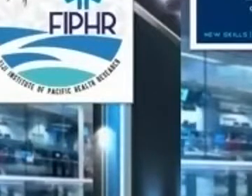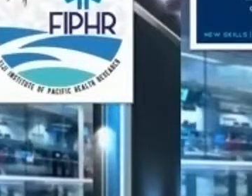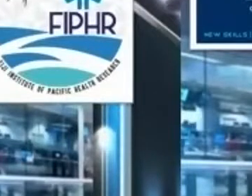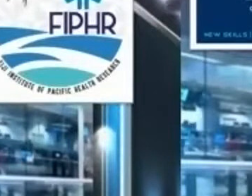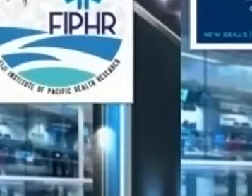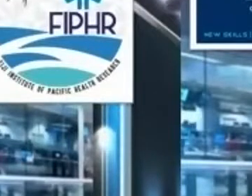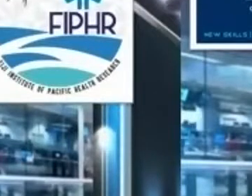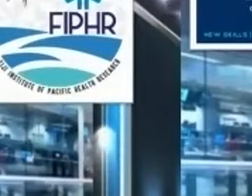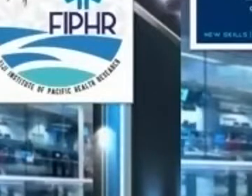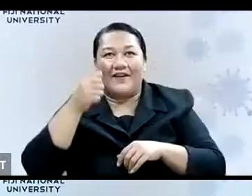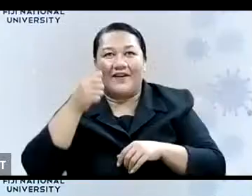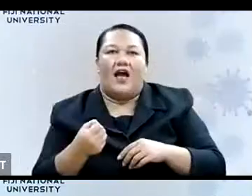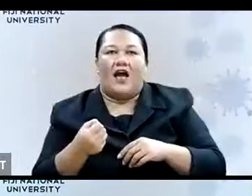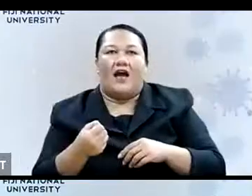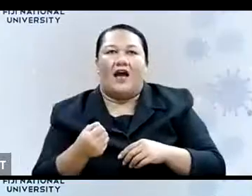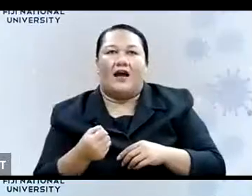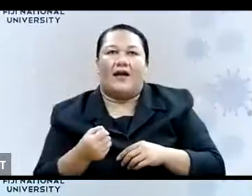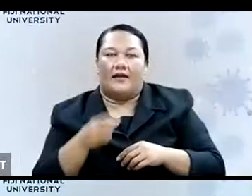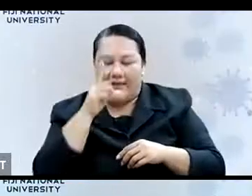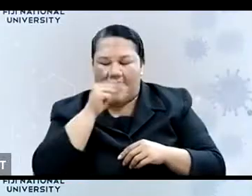Can an employer